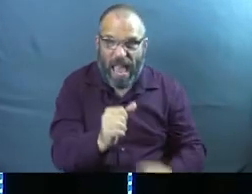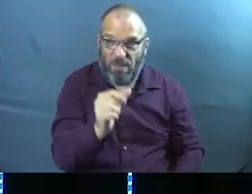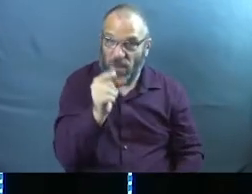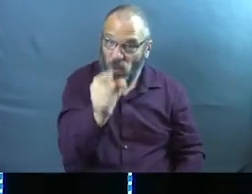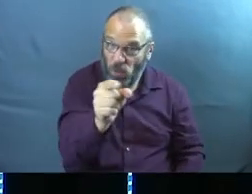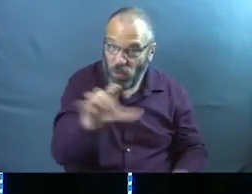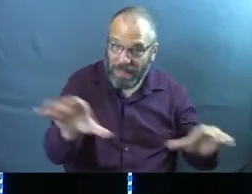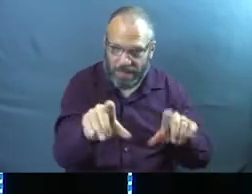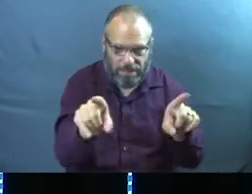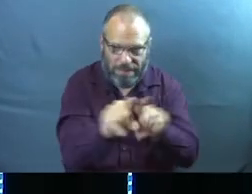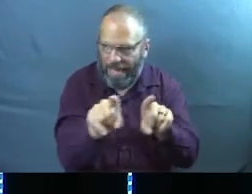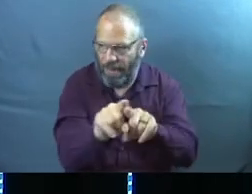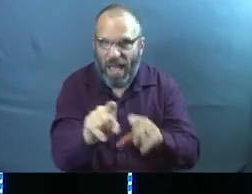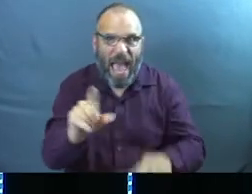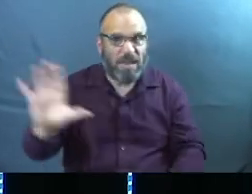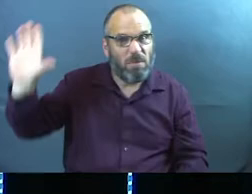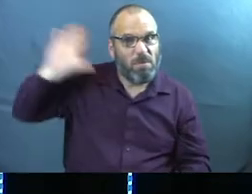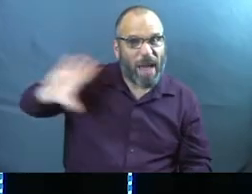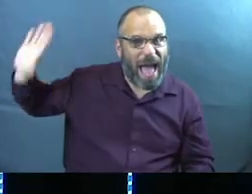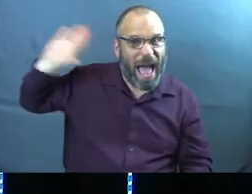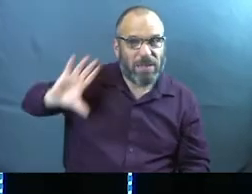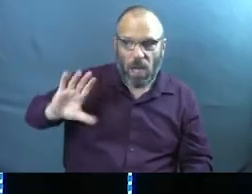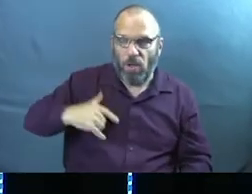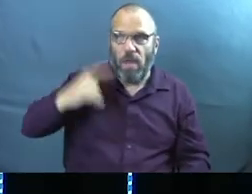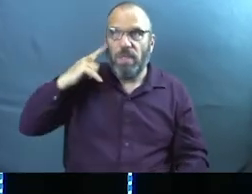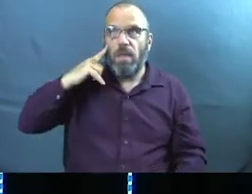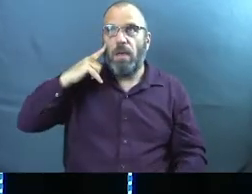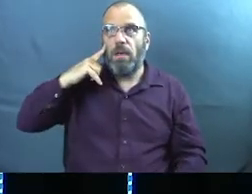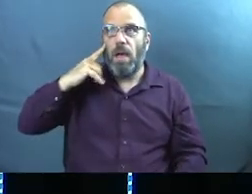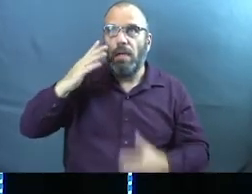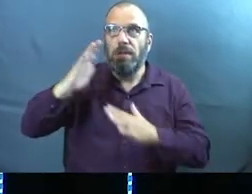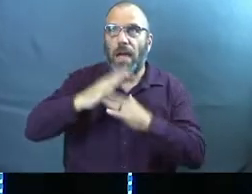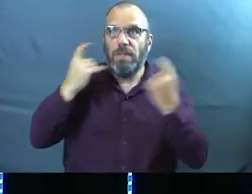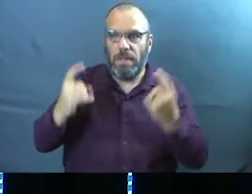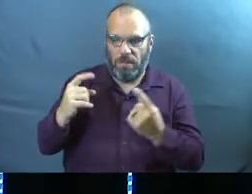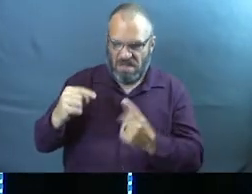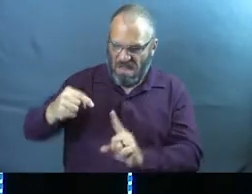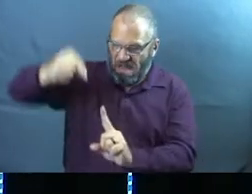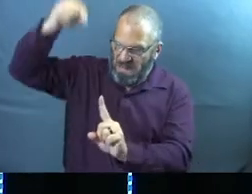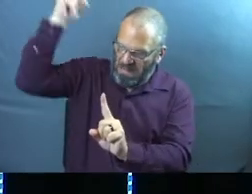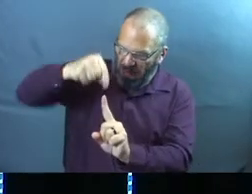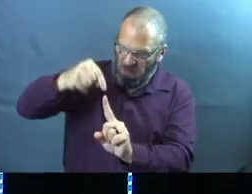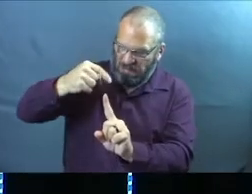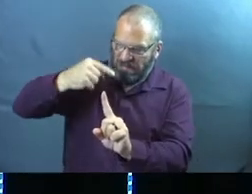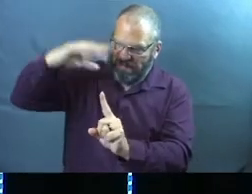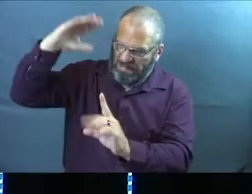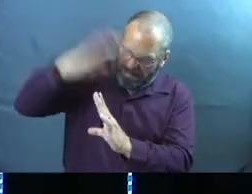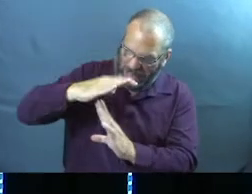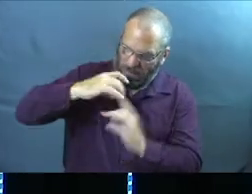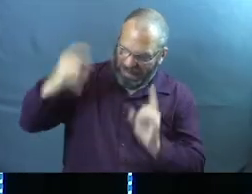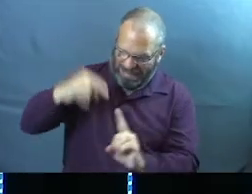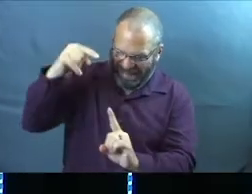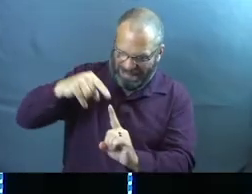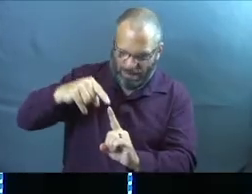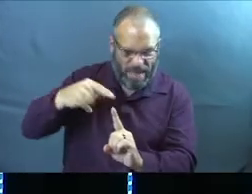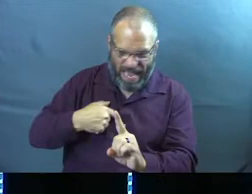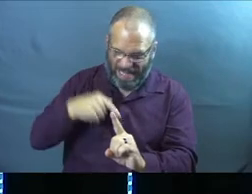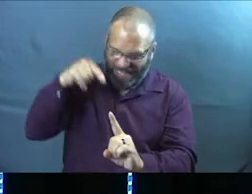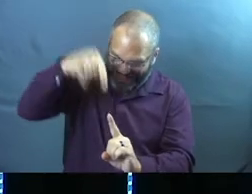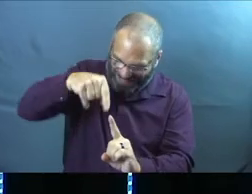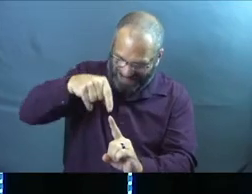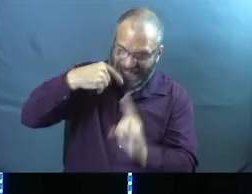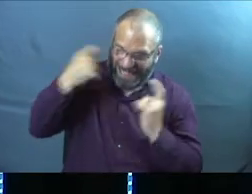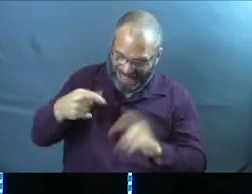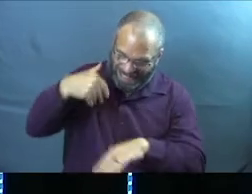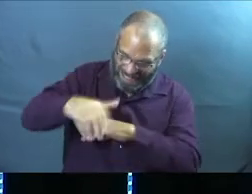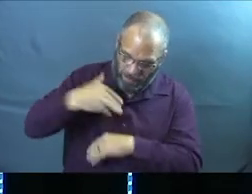thing, and it's in your past, and you know whenever you think about your top sins, it's like, that's the one. If something gets me to hell, man, that's the